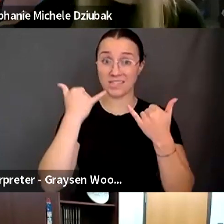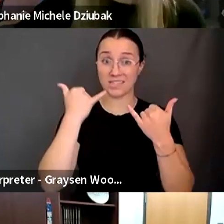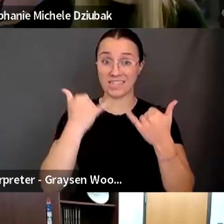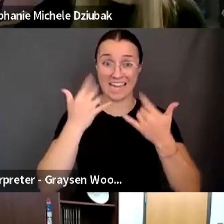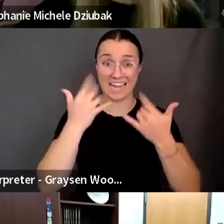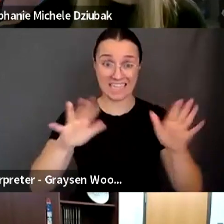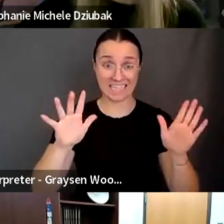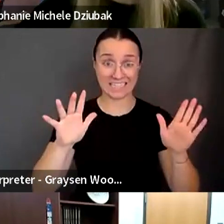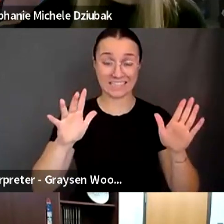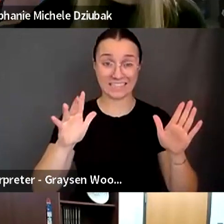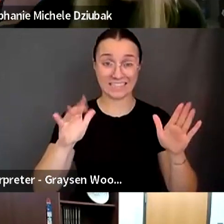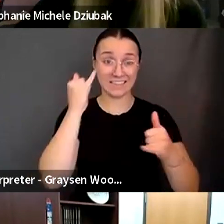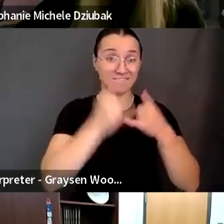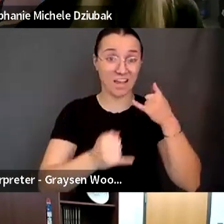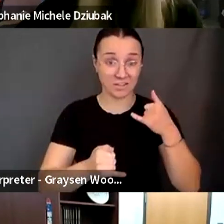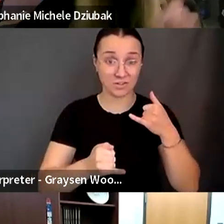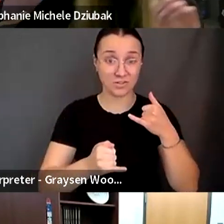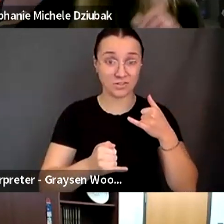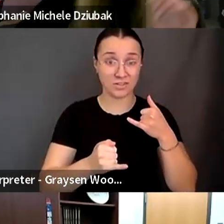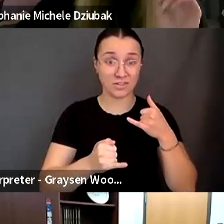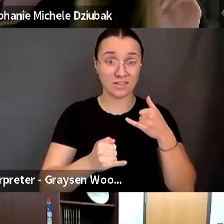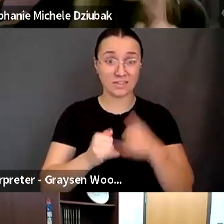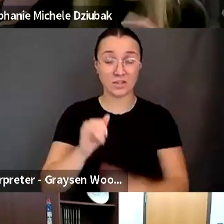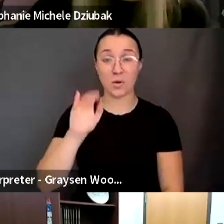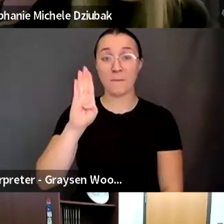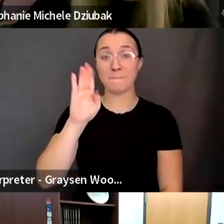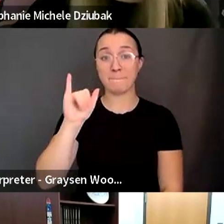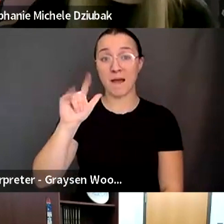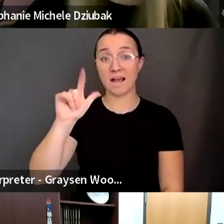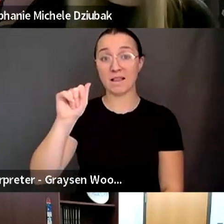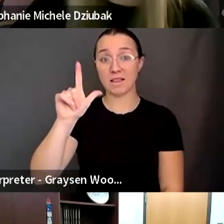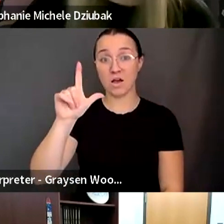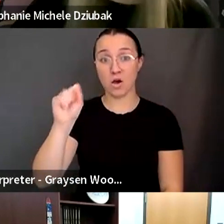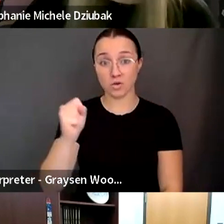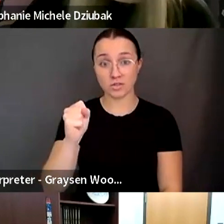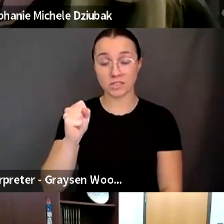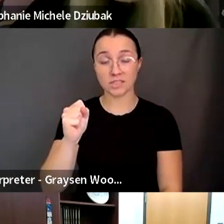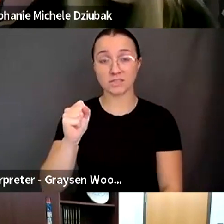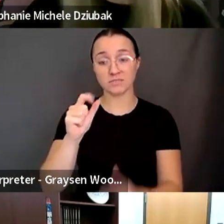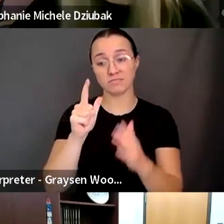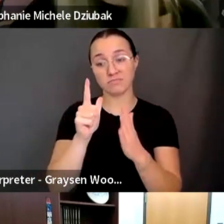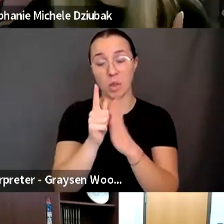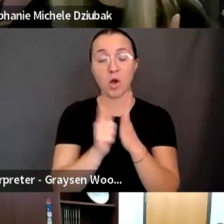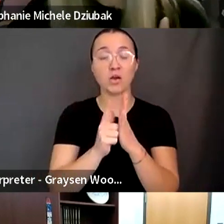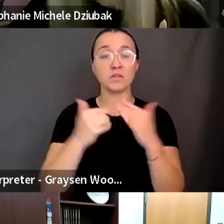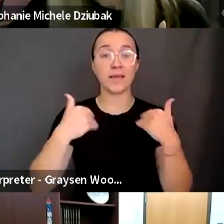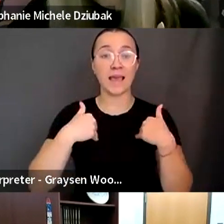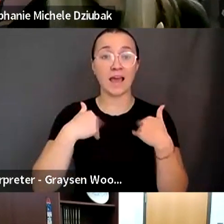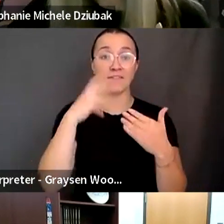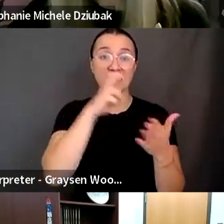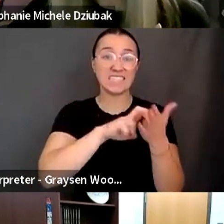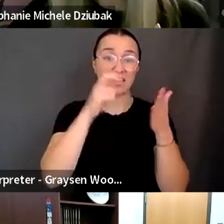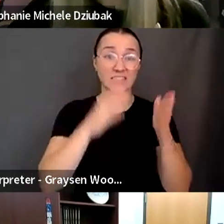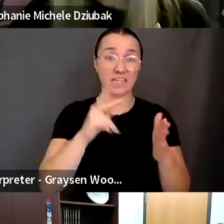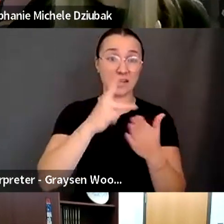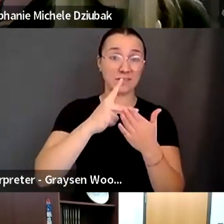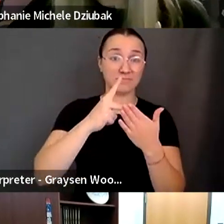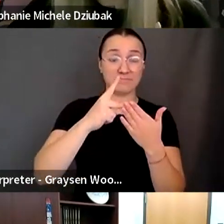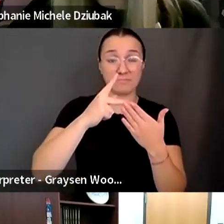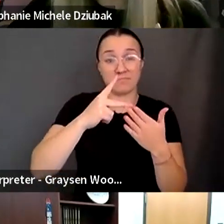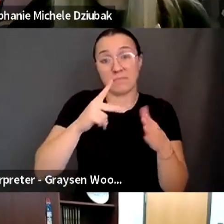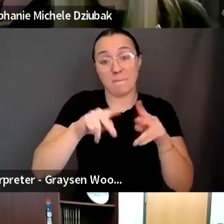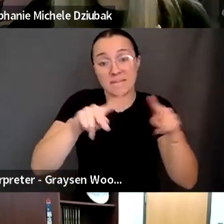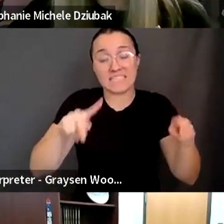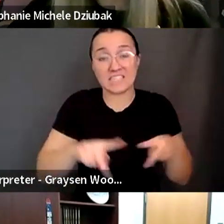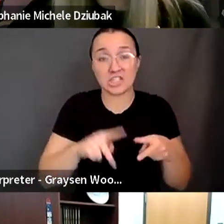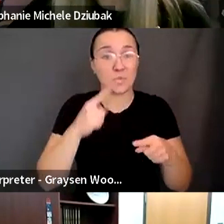Okay. And by bylaws, we have a secretary position, and I don't think we can go with it not being filled. I'm sorry. It